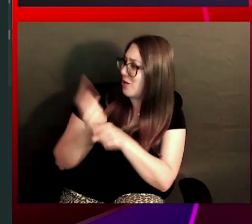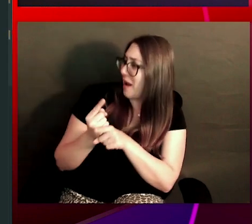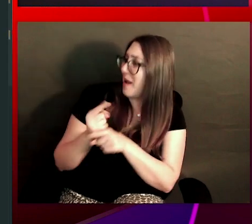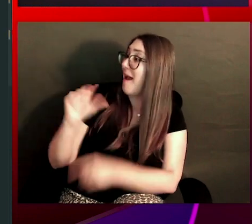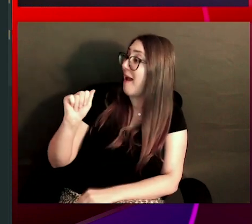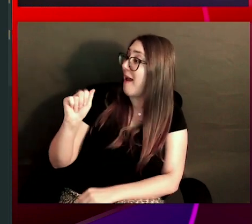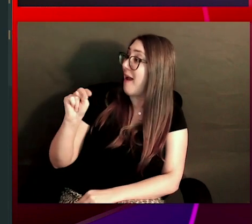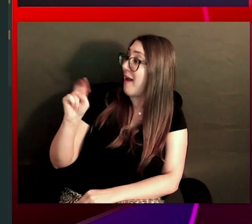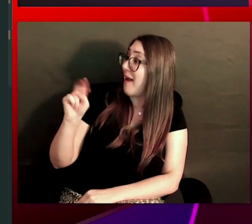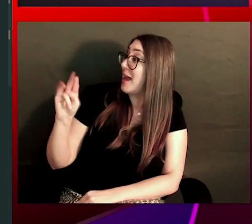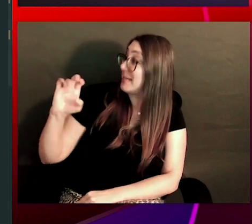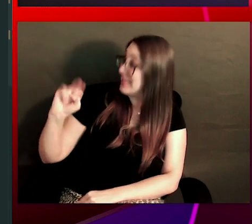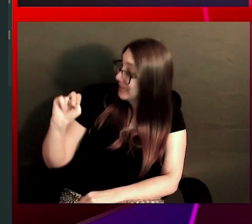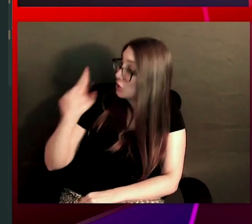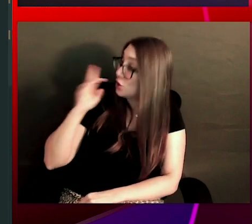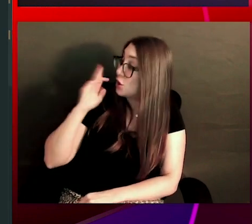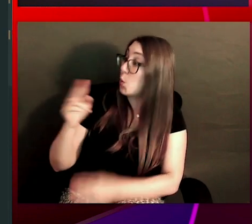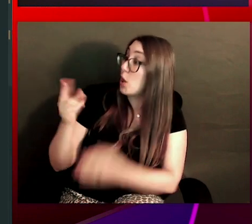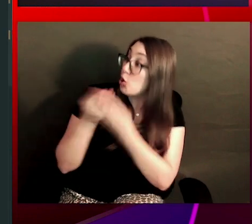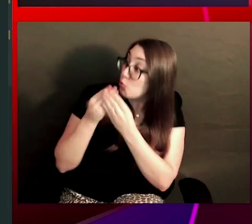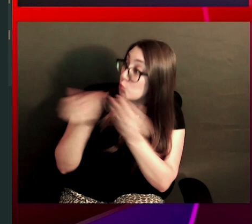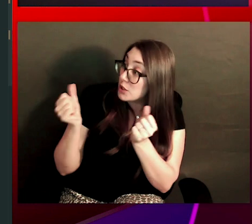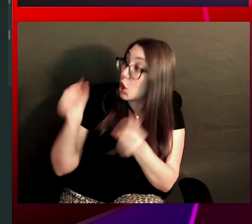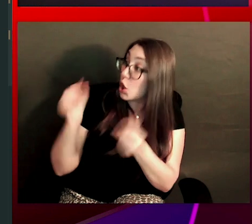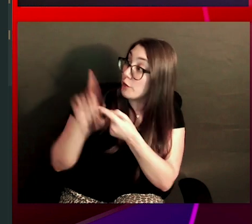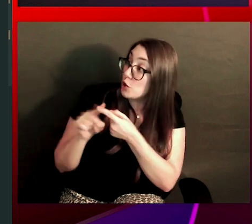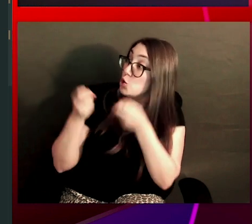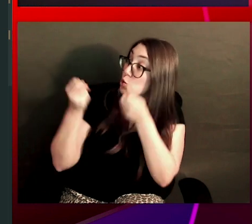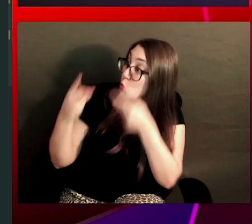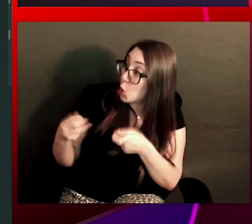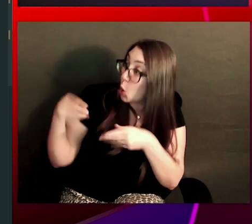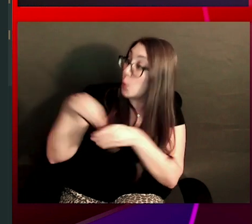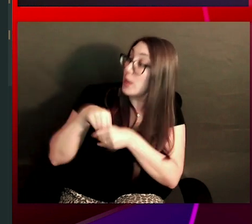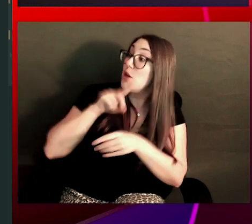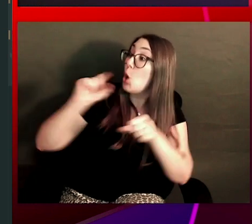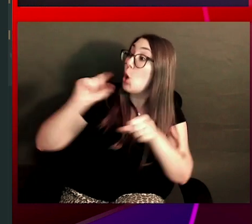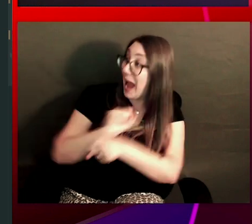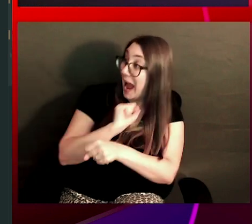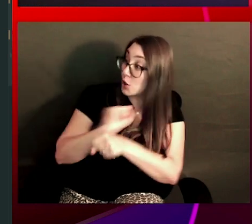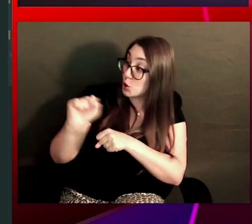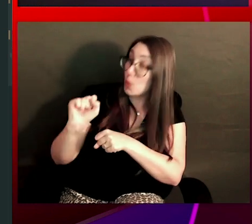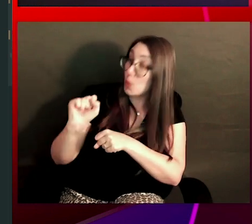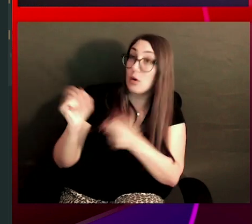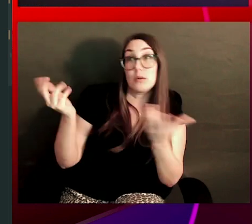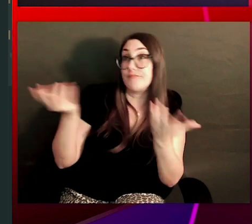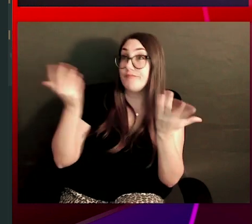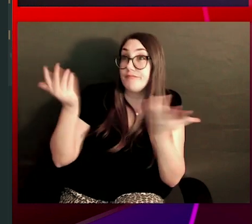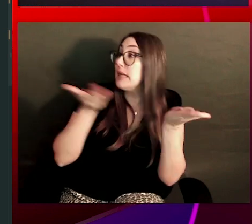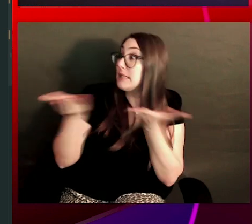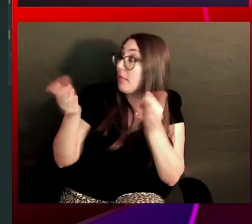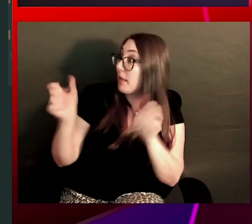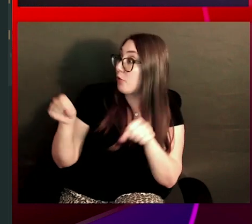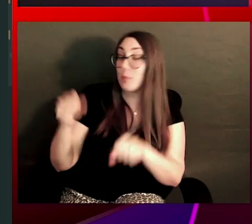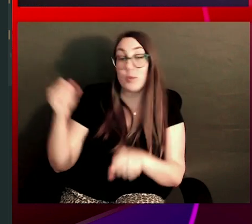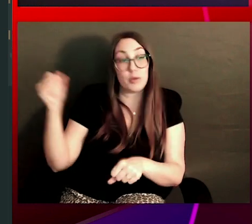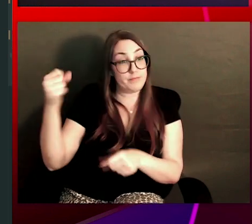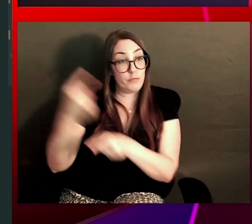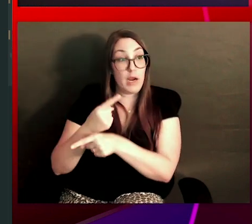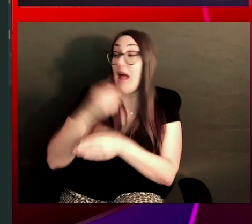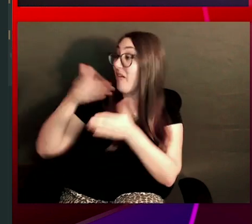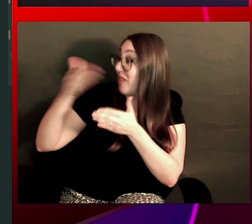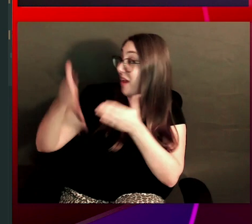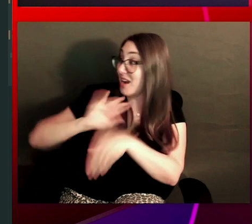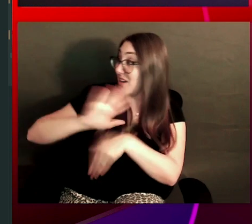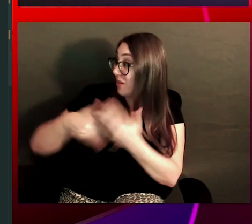actually going to resolve to code in your actual, deliverable at the end of it all. Yes. And